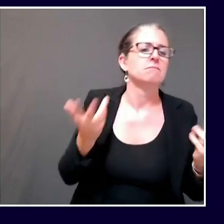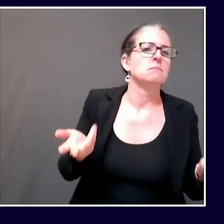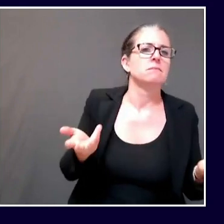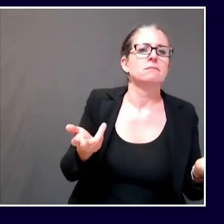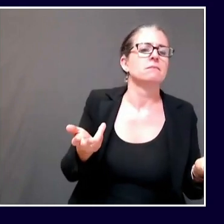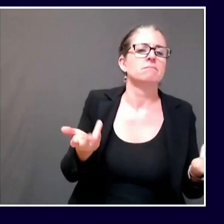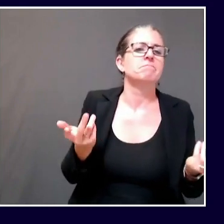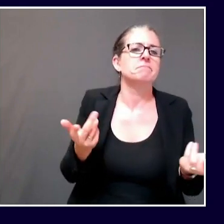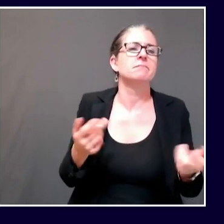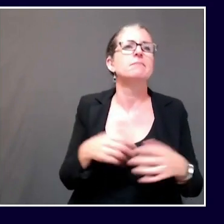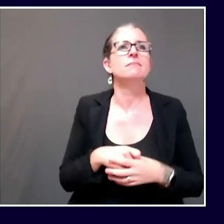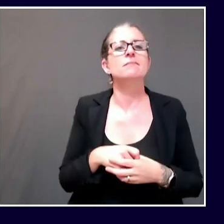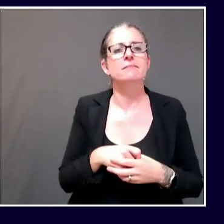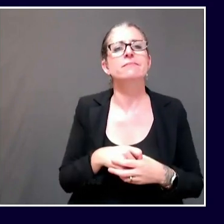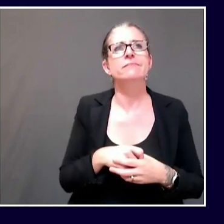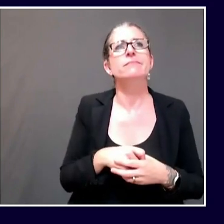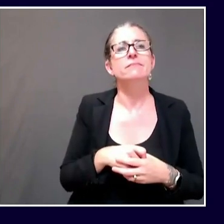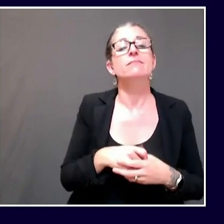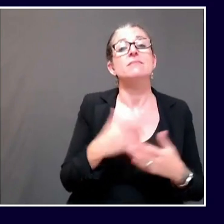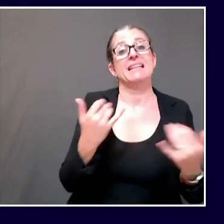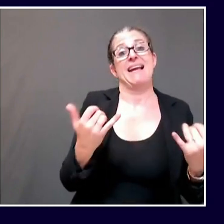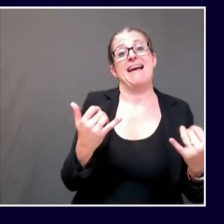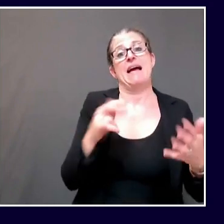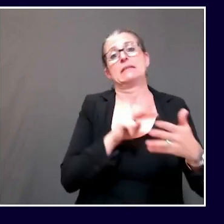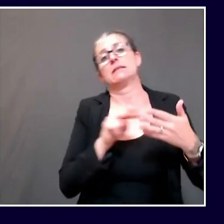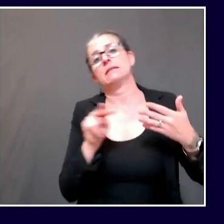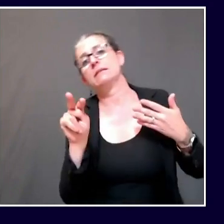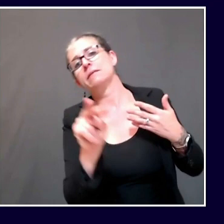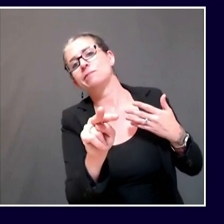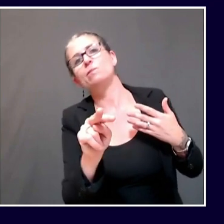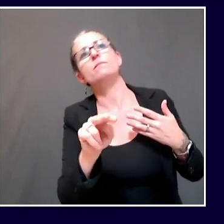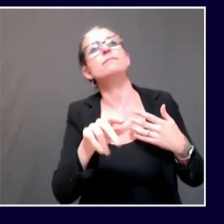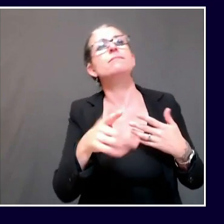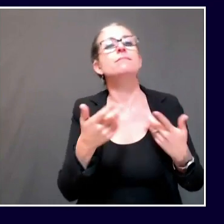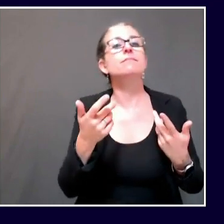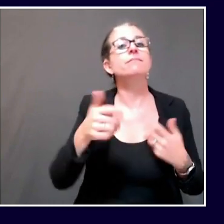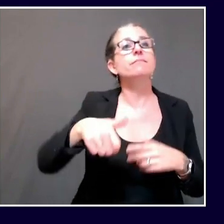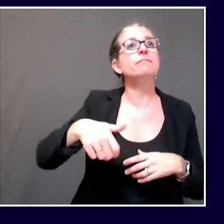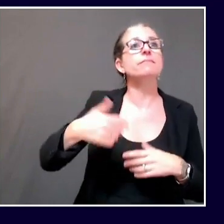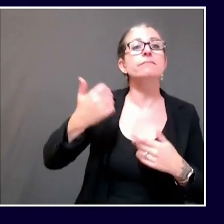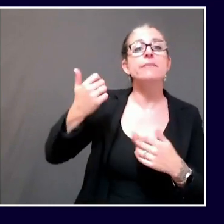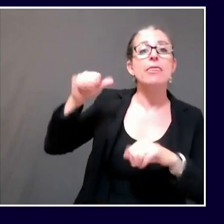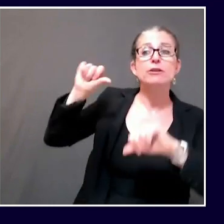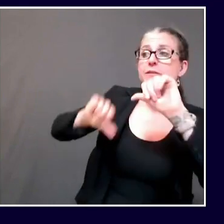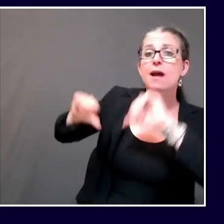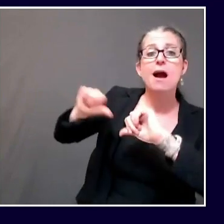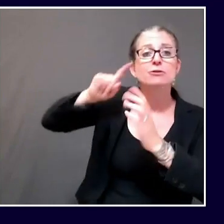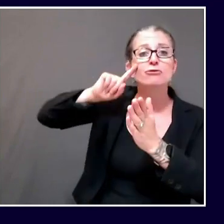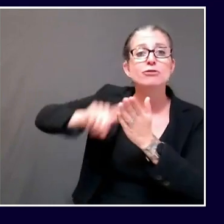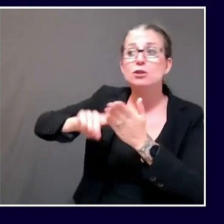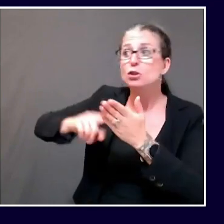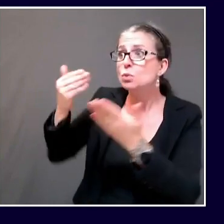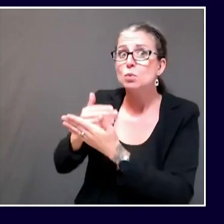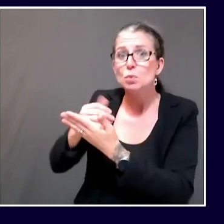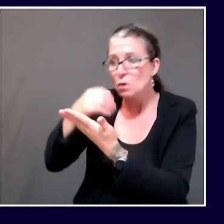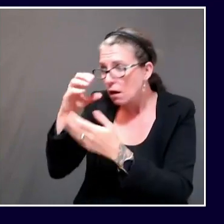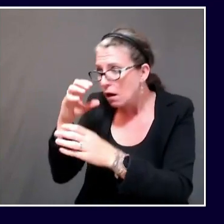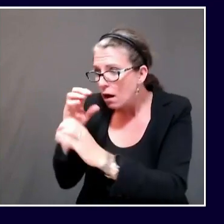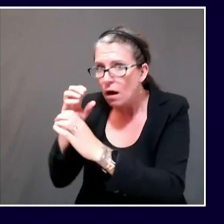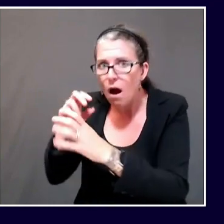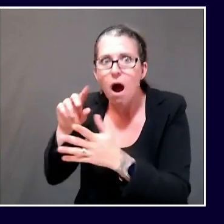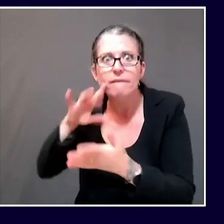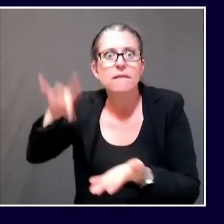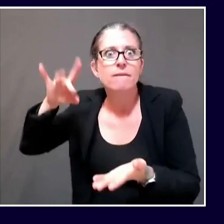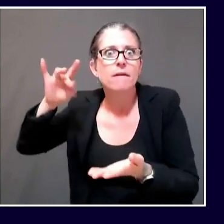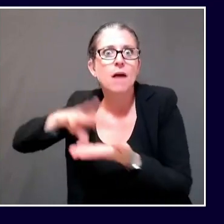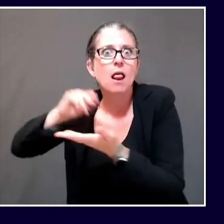patterns look like and whether there's new science on the safety of being indoors and how we can make it safer. But I just wanted to provide that